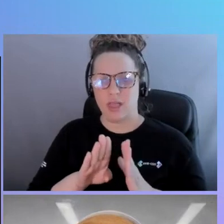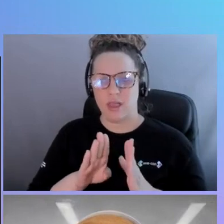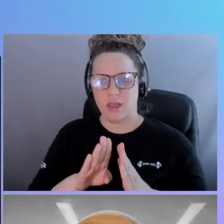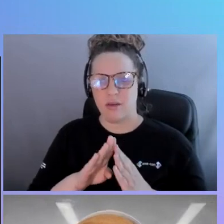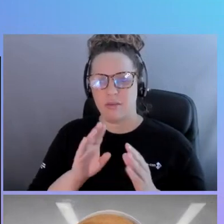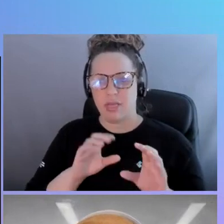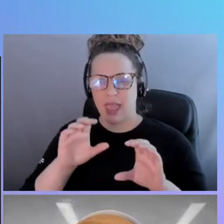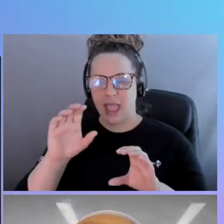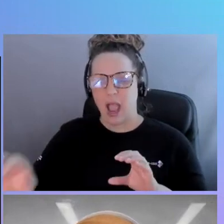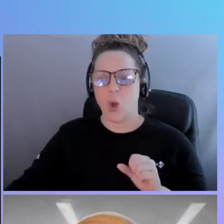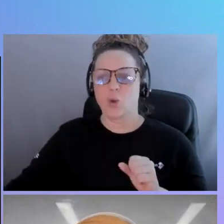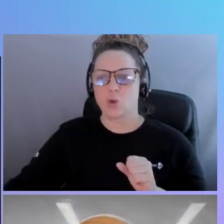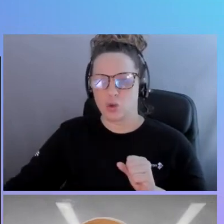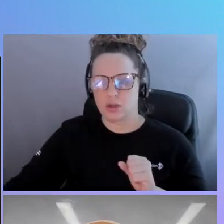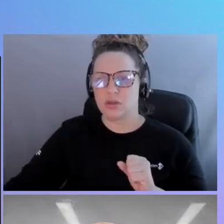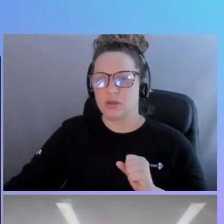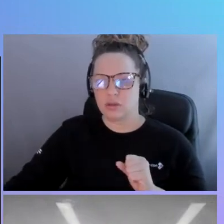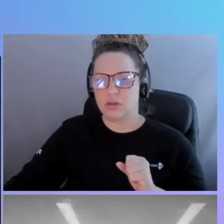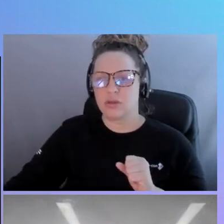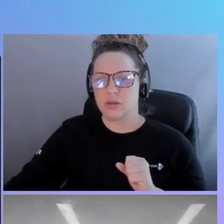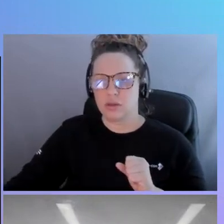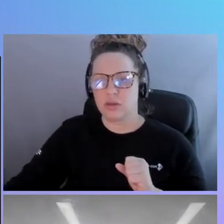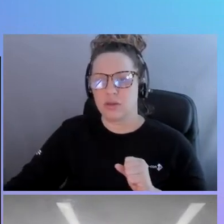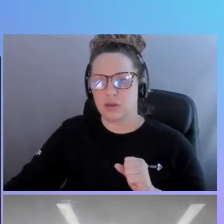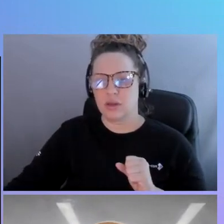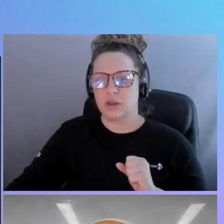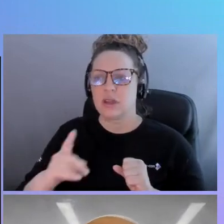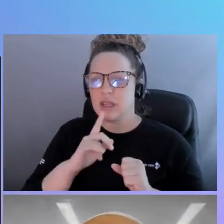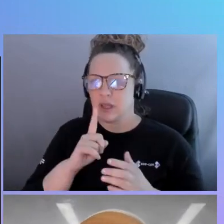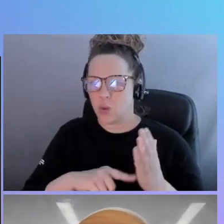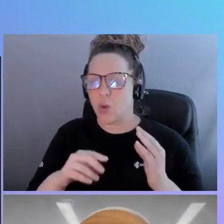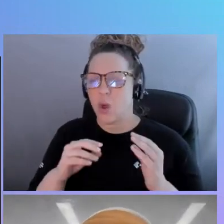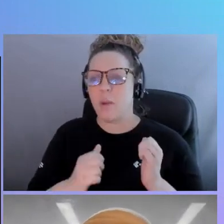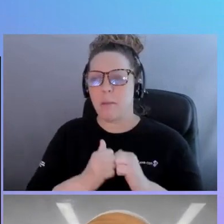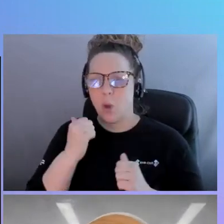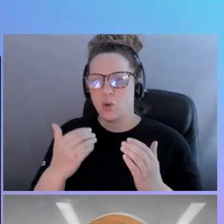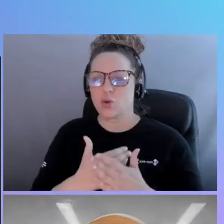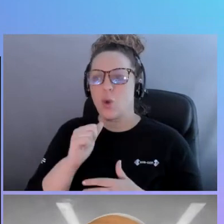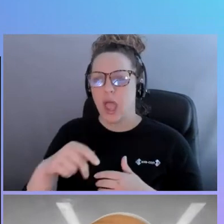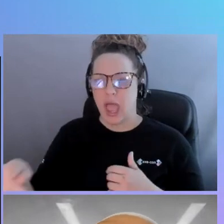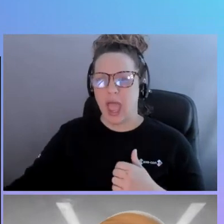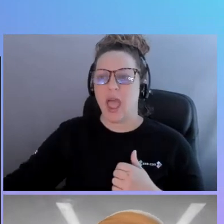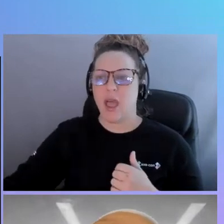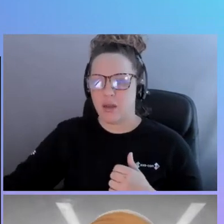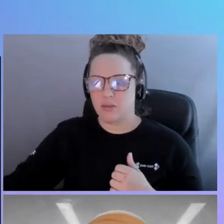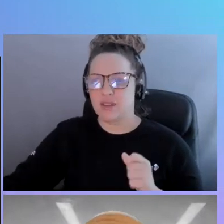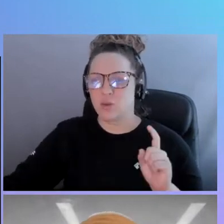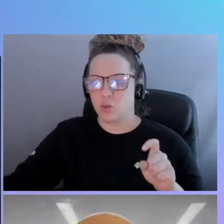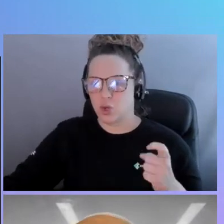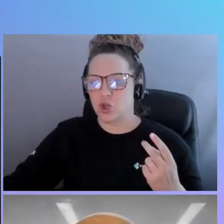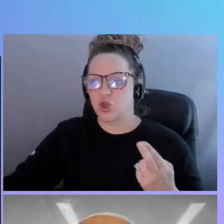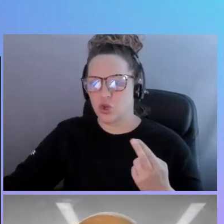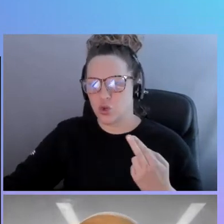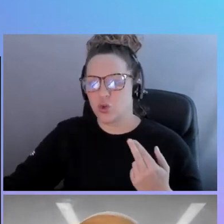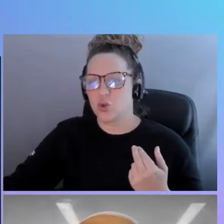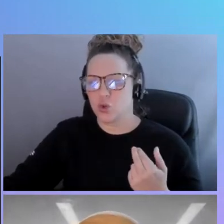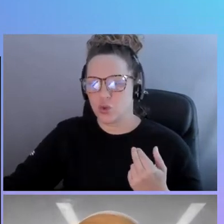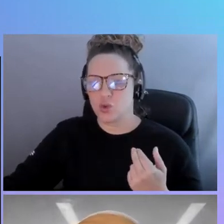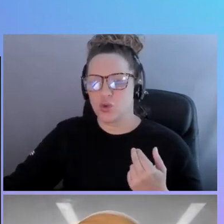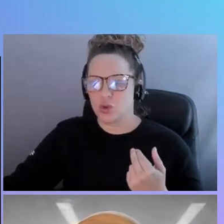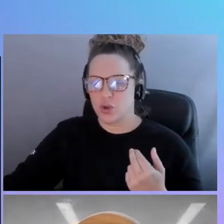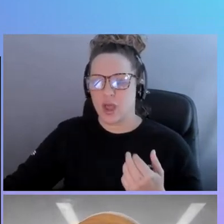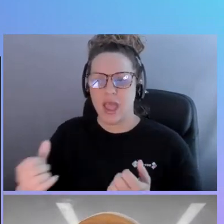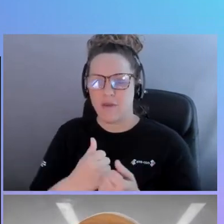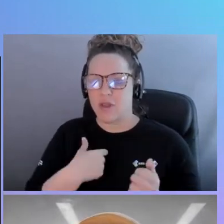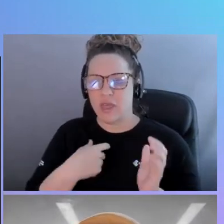layouts or in iOS, and is what most new apps probably would use. And everything I show you